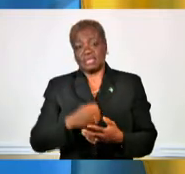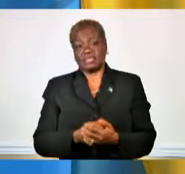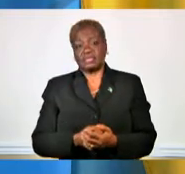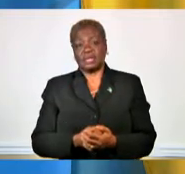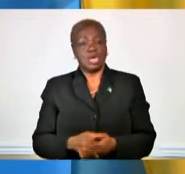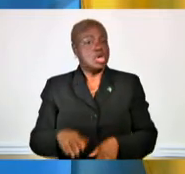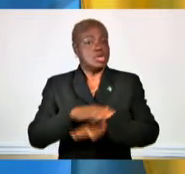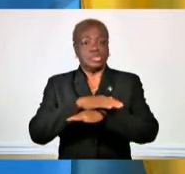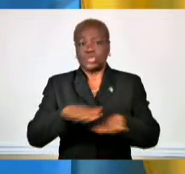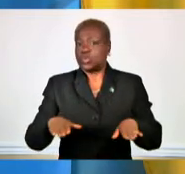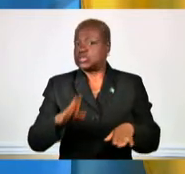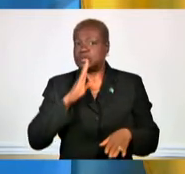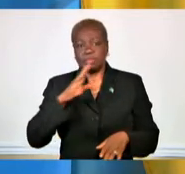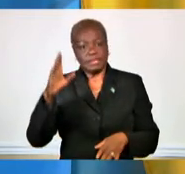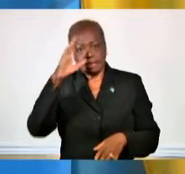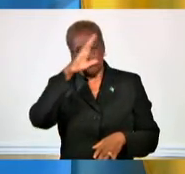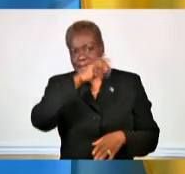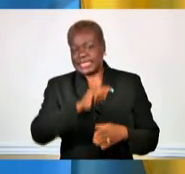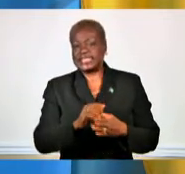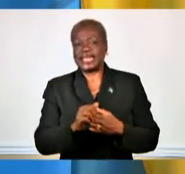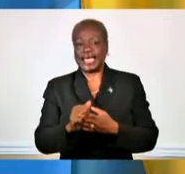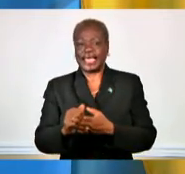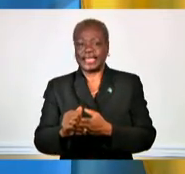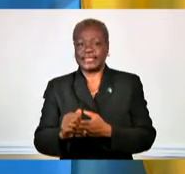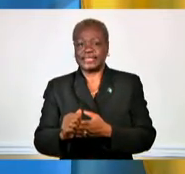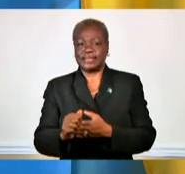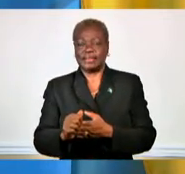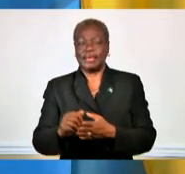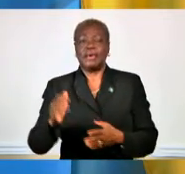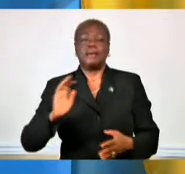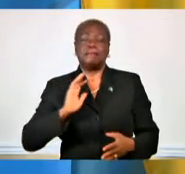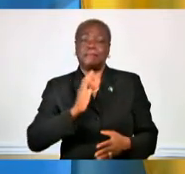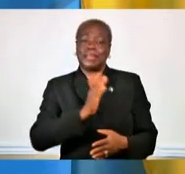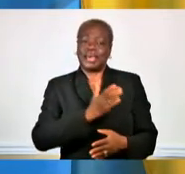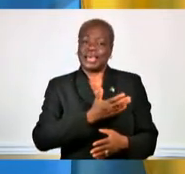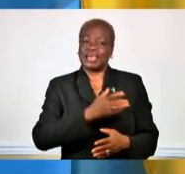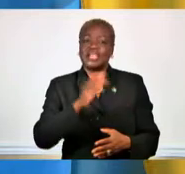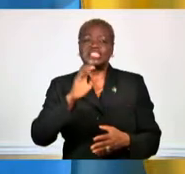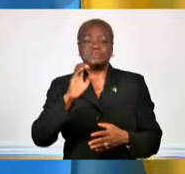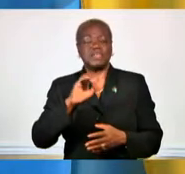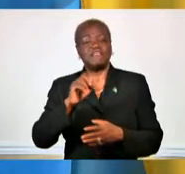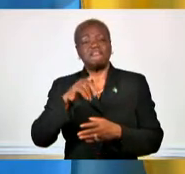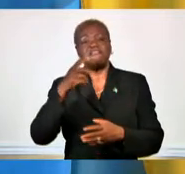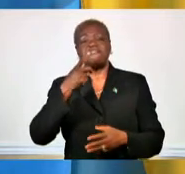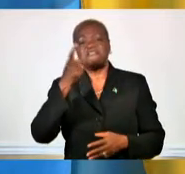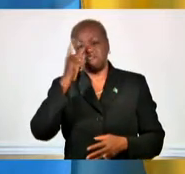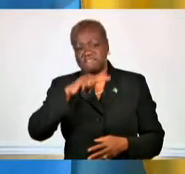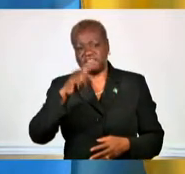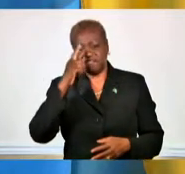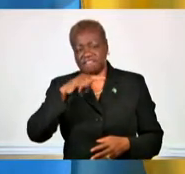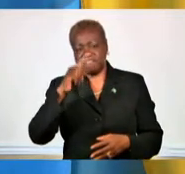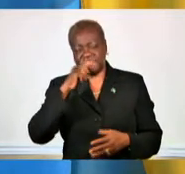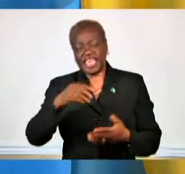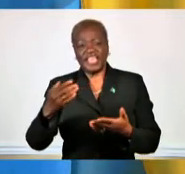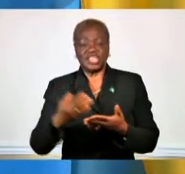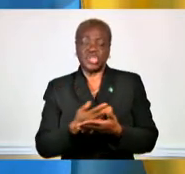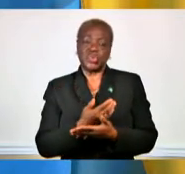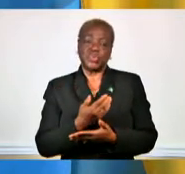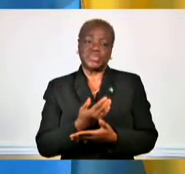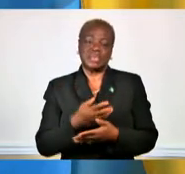Do not be misled by conspiracy theories, fake news, magical